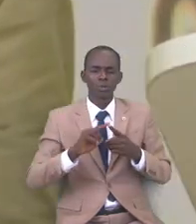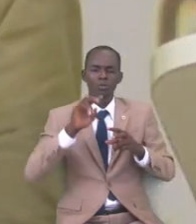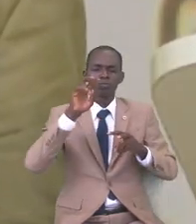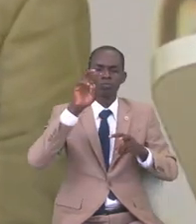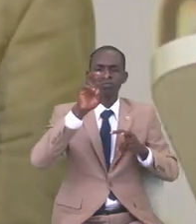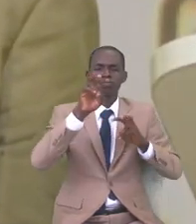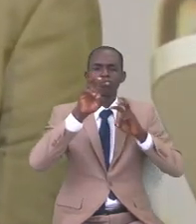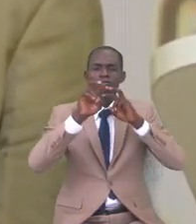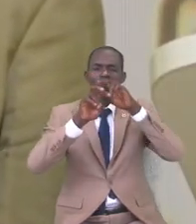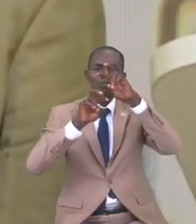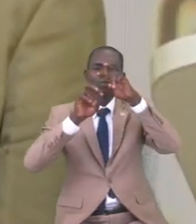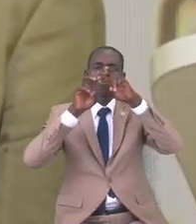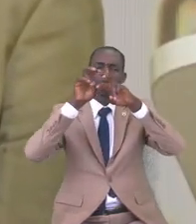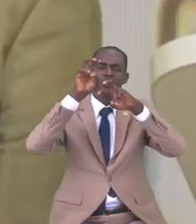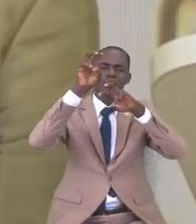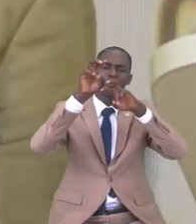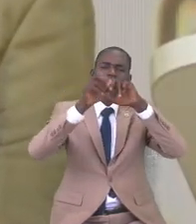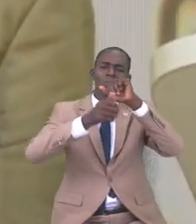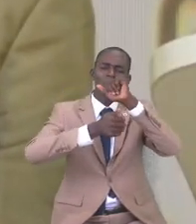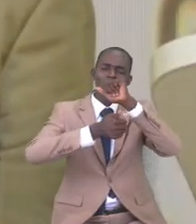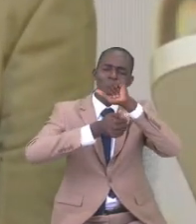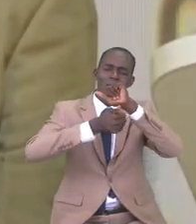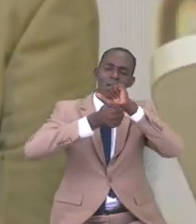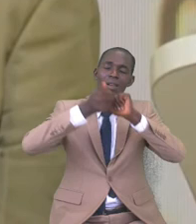climb higher, higher,